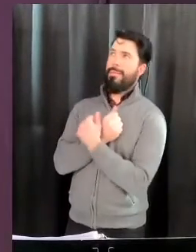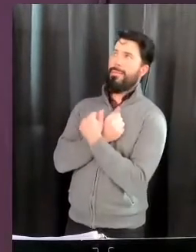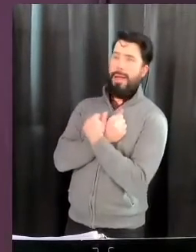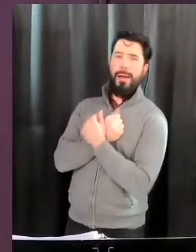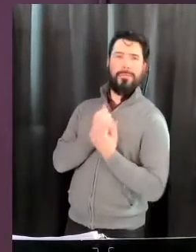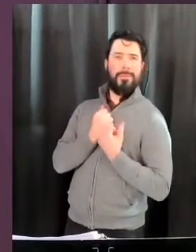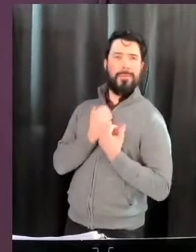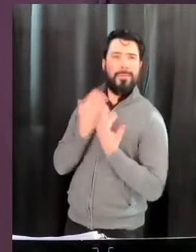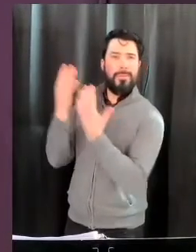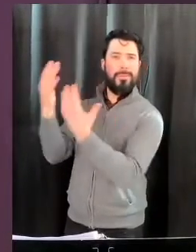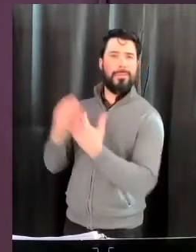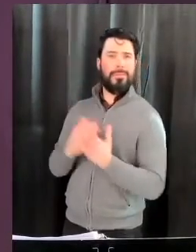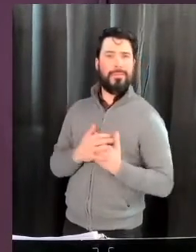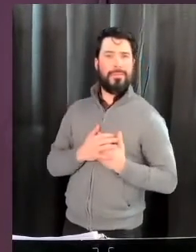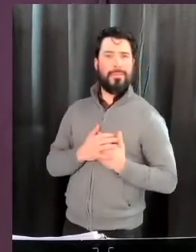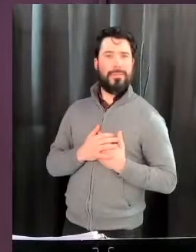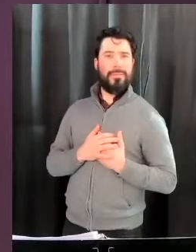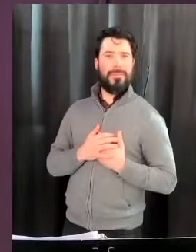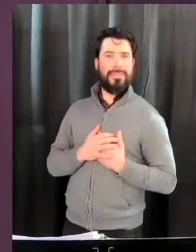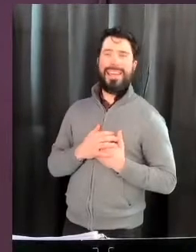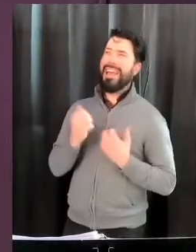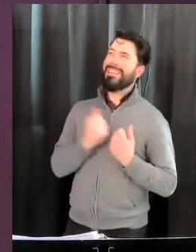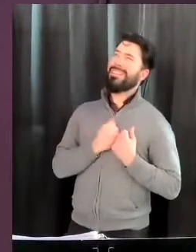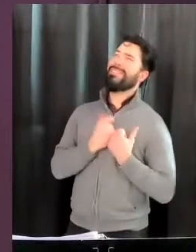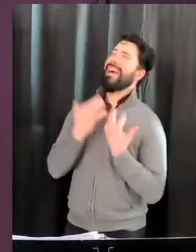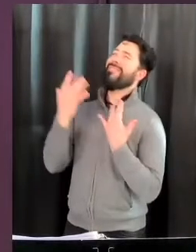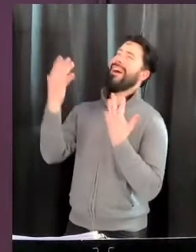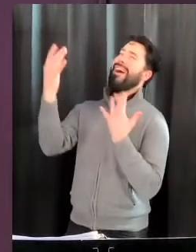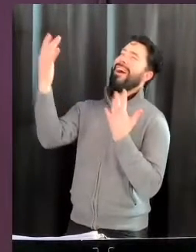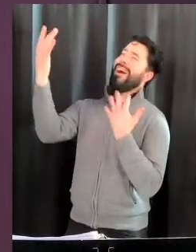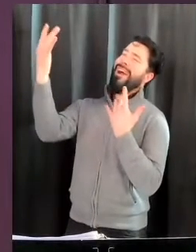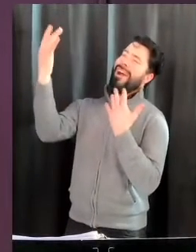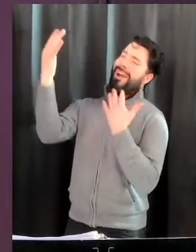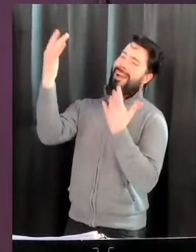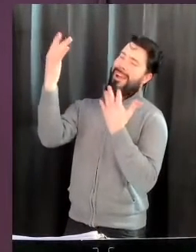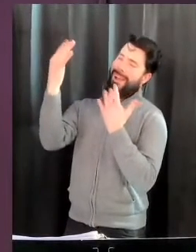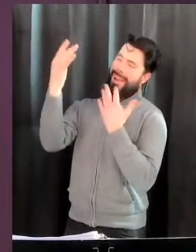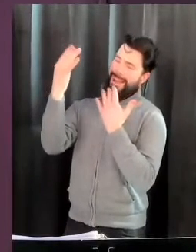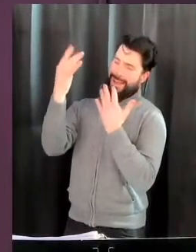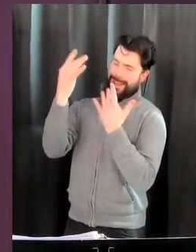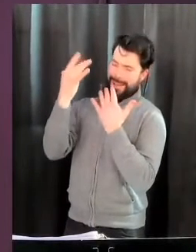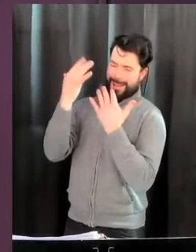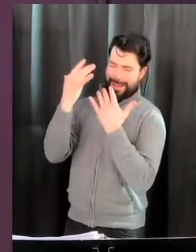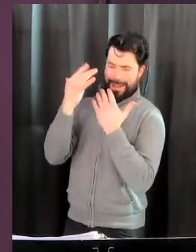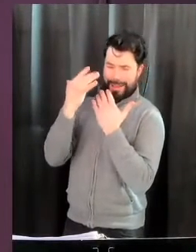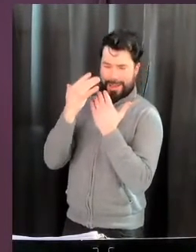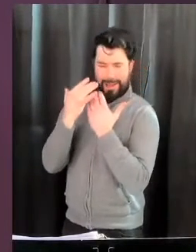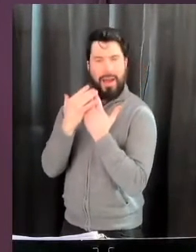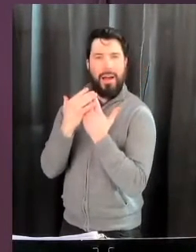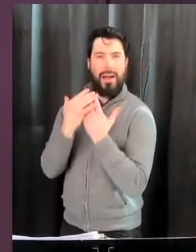To grow closer and closer to Jesus, our true love,